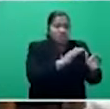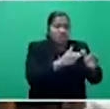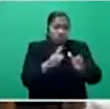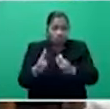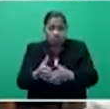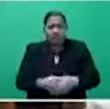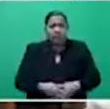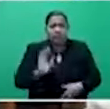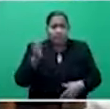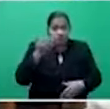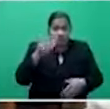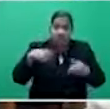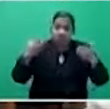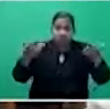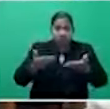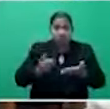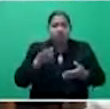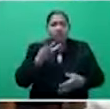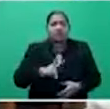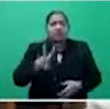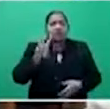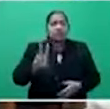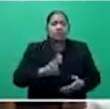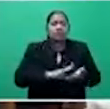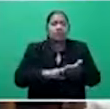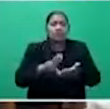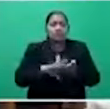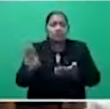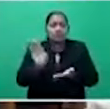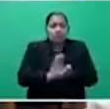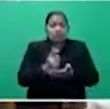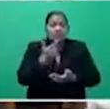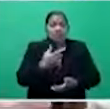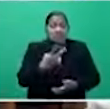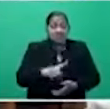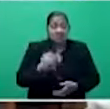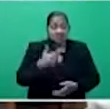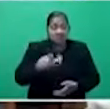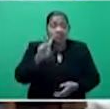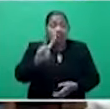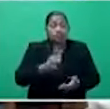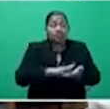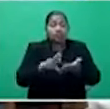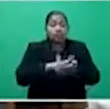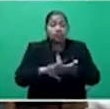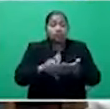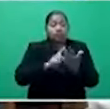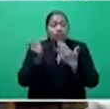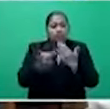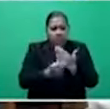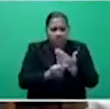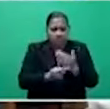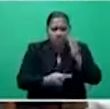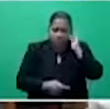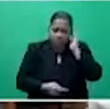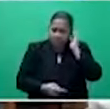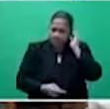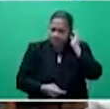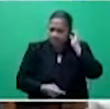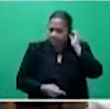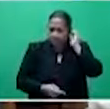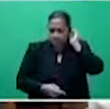got a $32 million grant towards the $270 million project. Unheard of. It's unprecedented, actually. Mr. Speaker, sir.